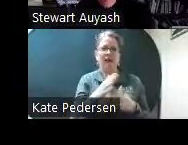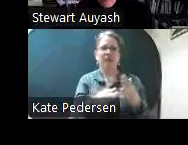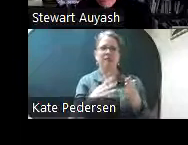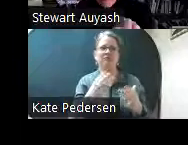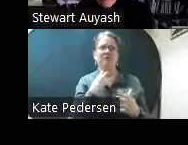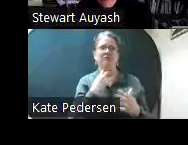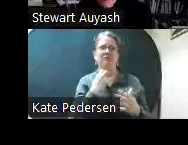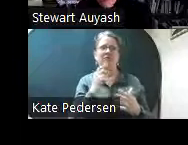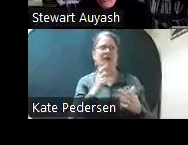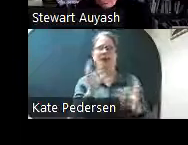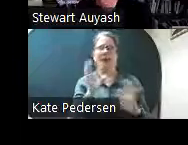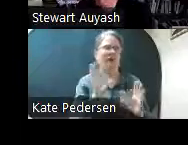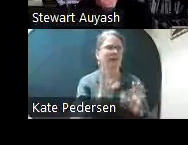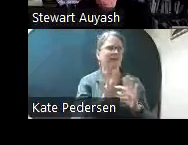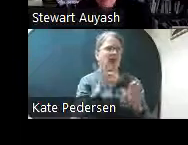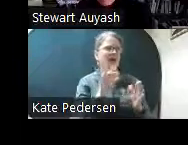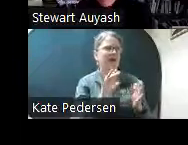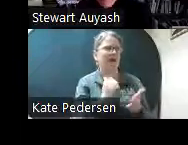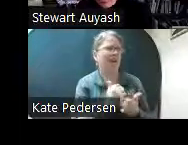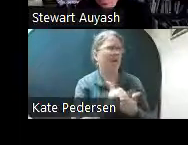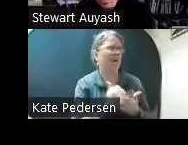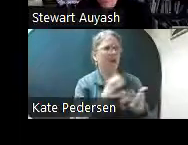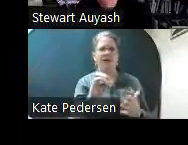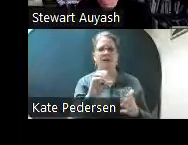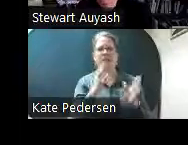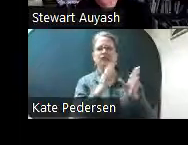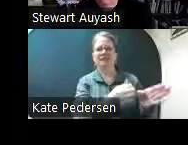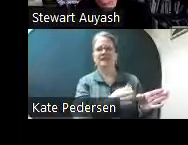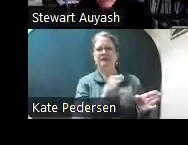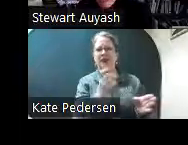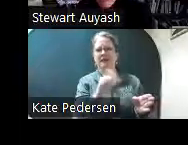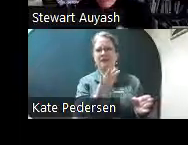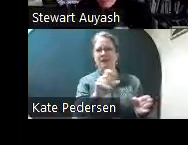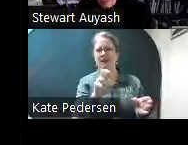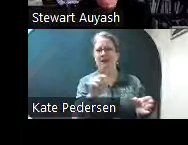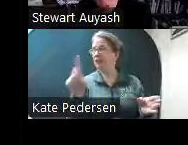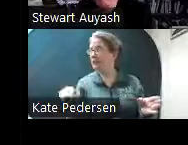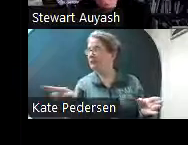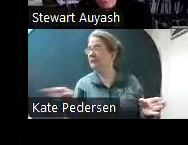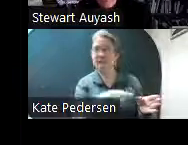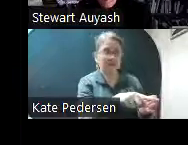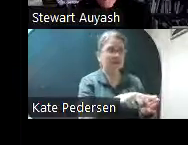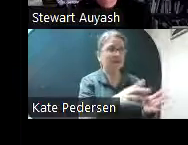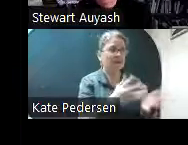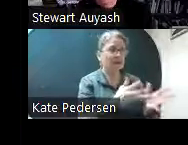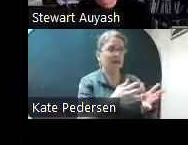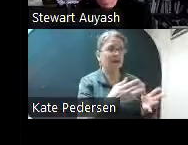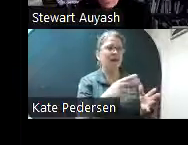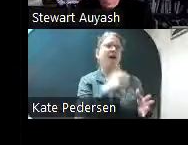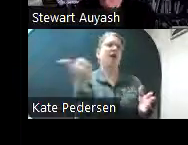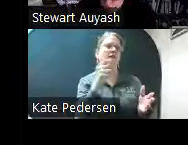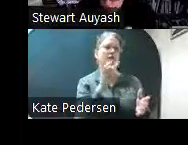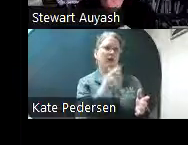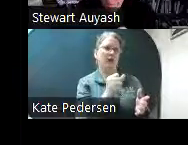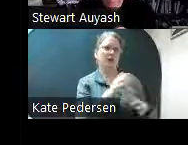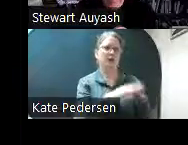the streets to buy their Oxycontin. And then eventually, when they couldn't find that or it became too expensive, they found other drugs that they